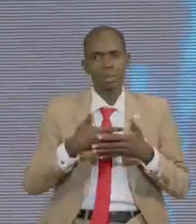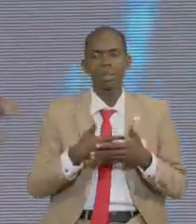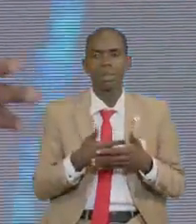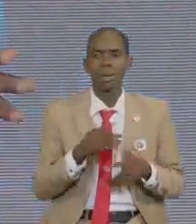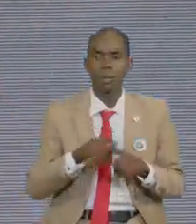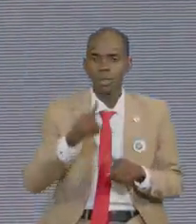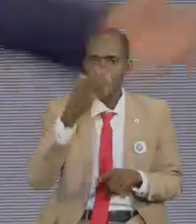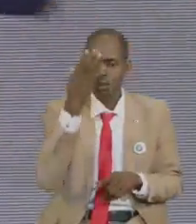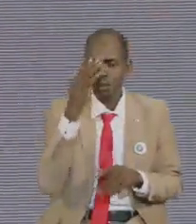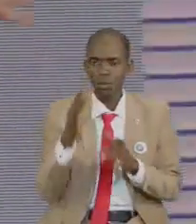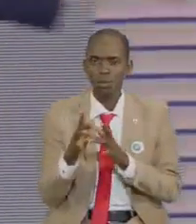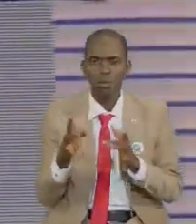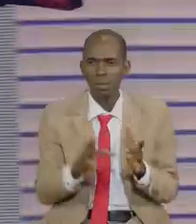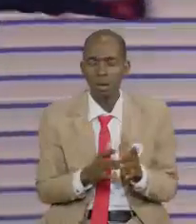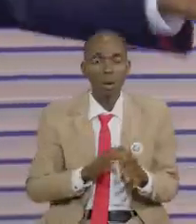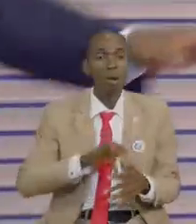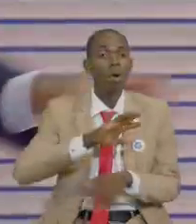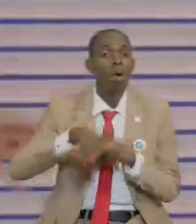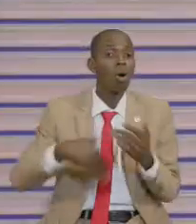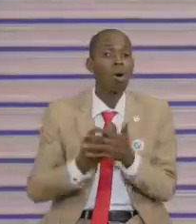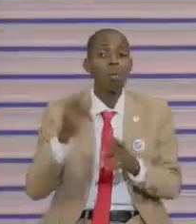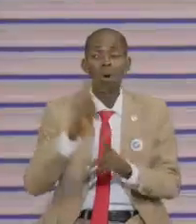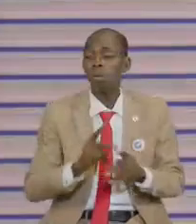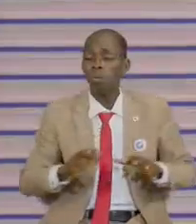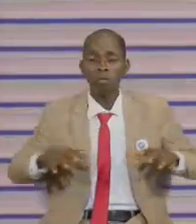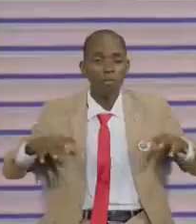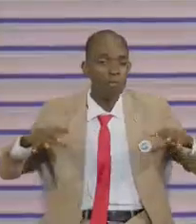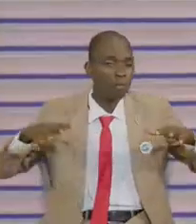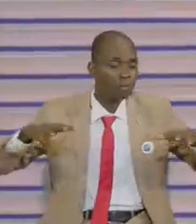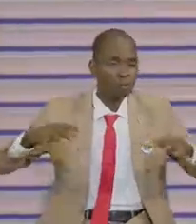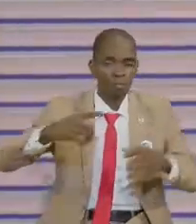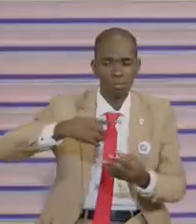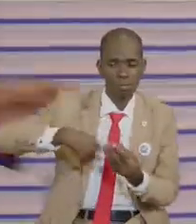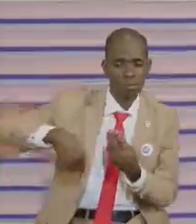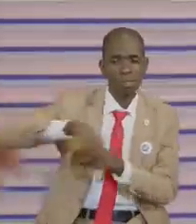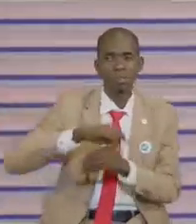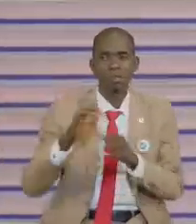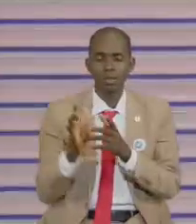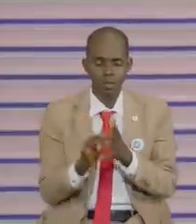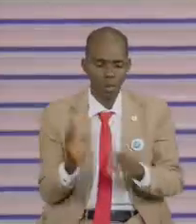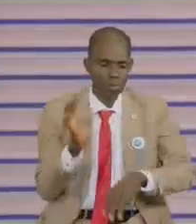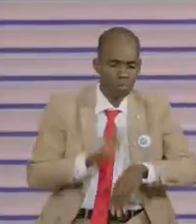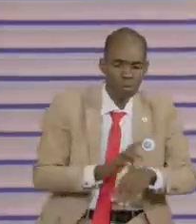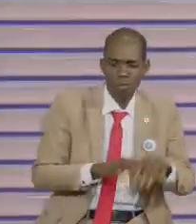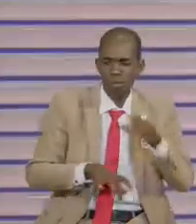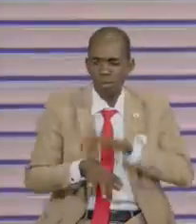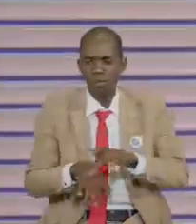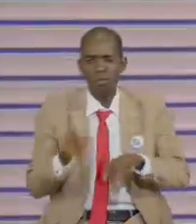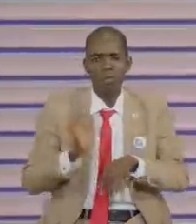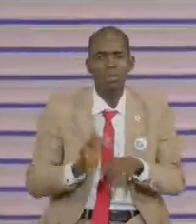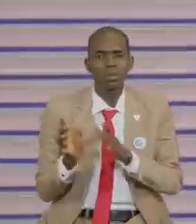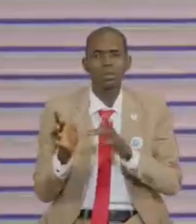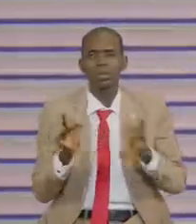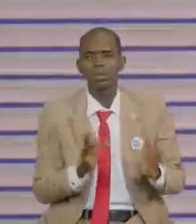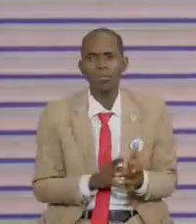Jesus, all the people were all around him, touching him, leaning on him,